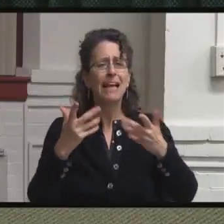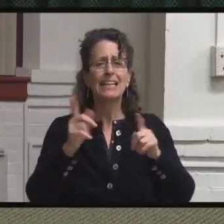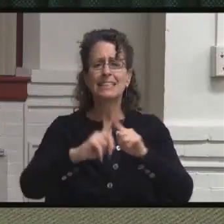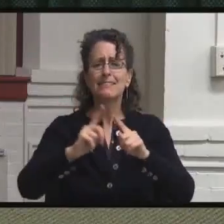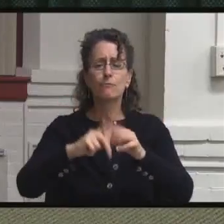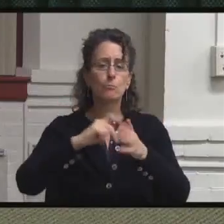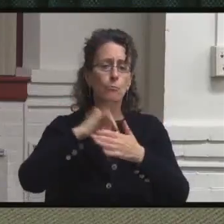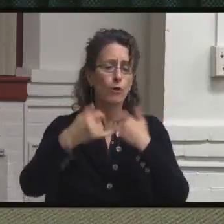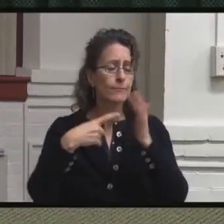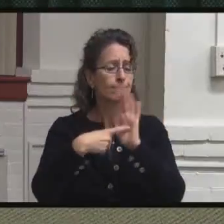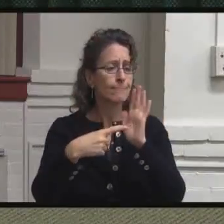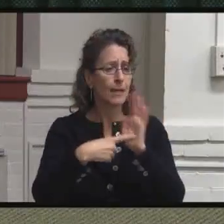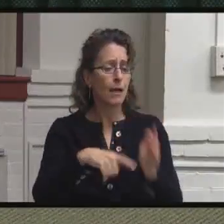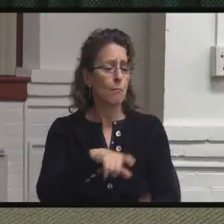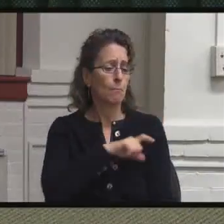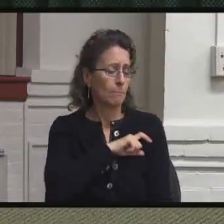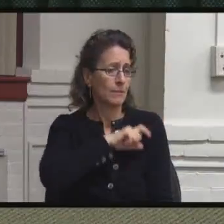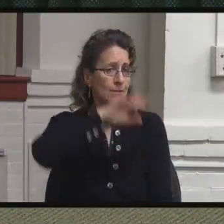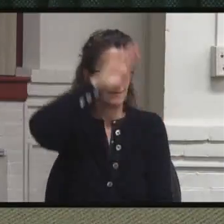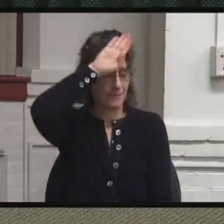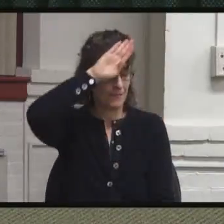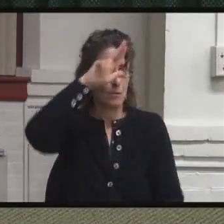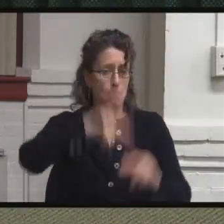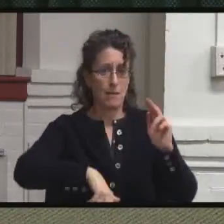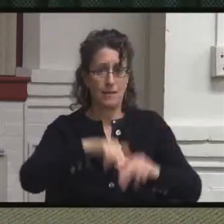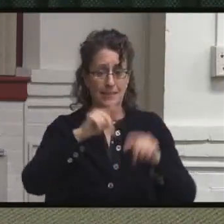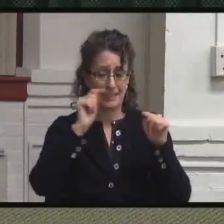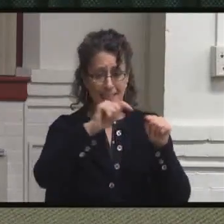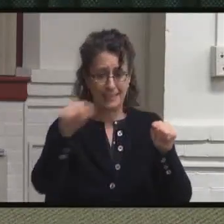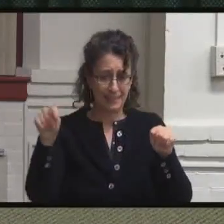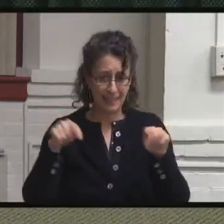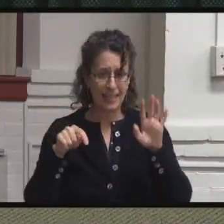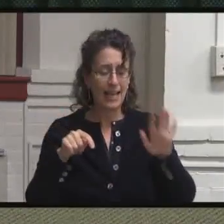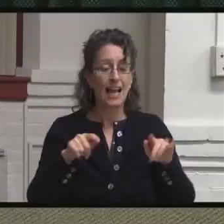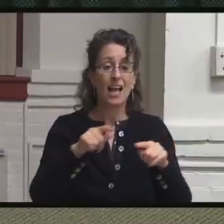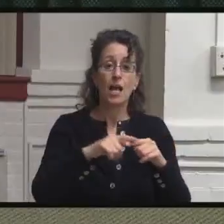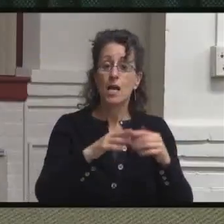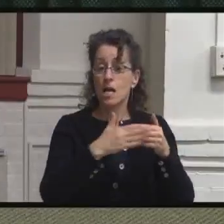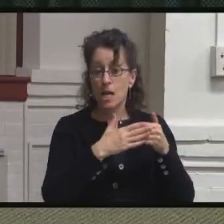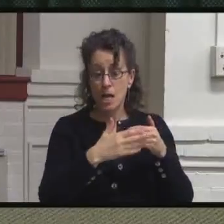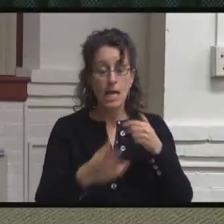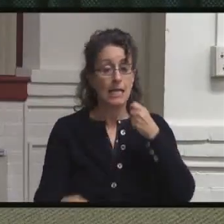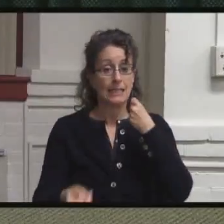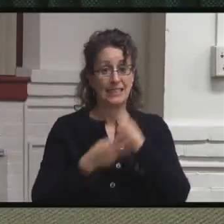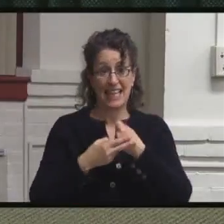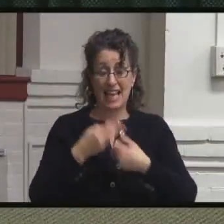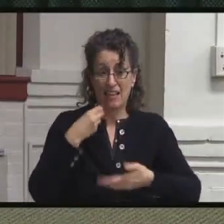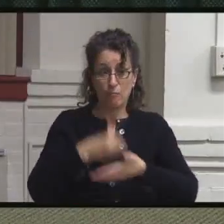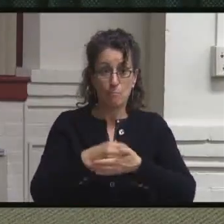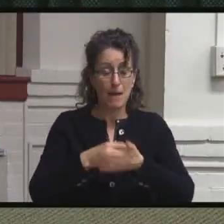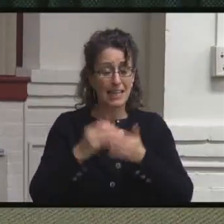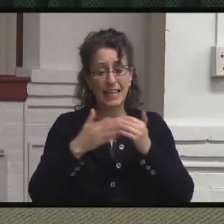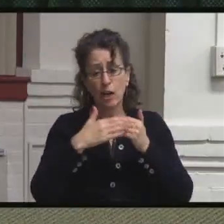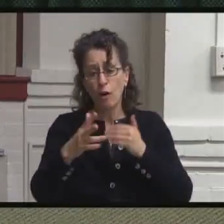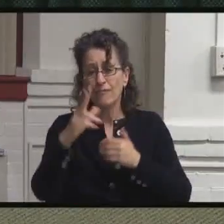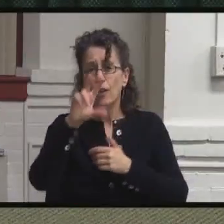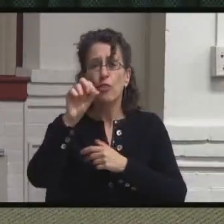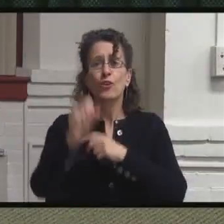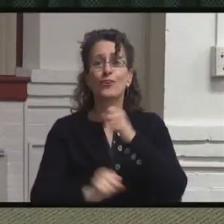projects, looking at the long-term effect on the tax rate of those savings over time. So hopefully